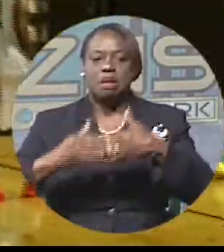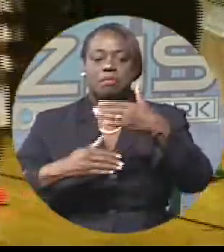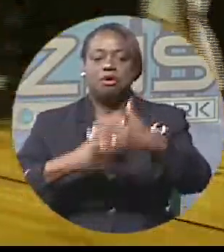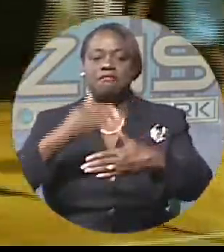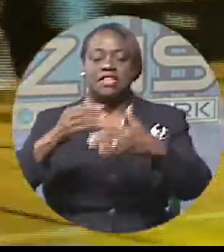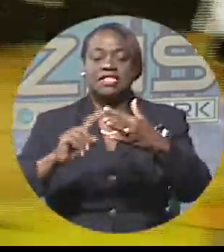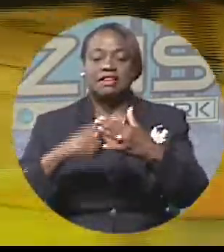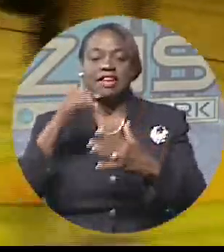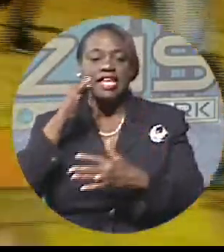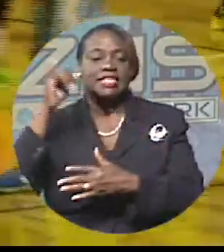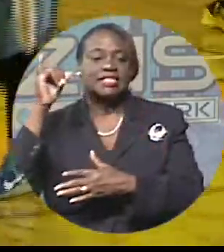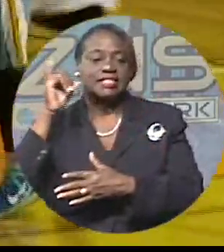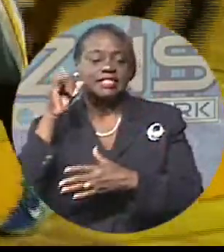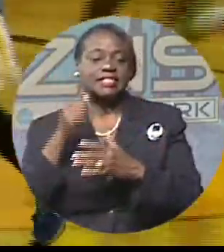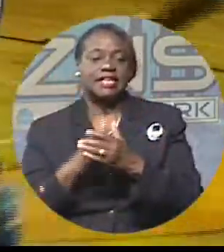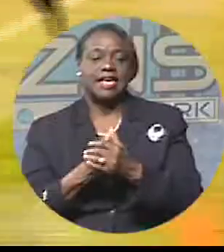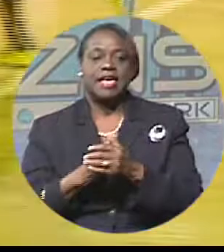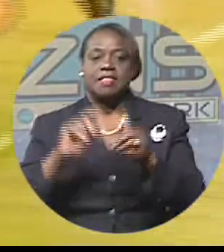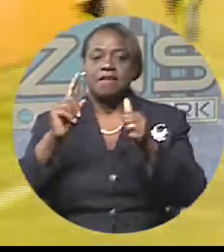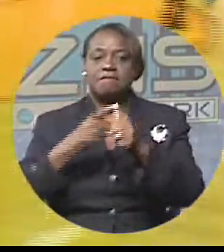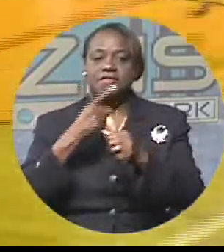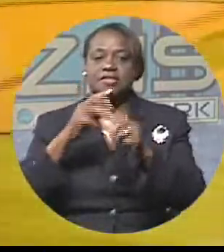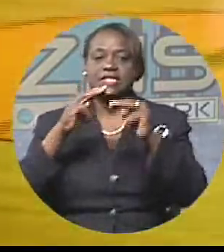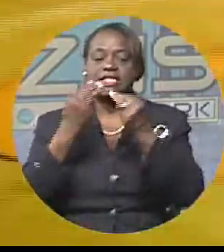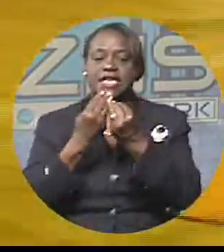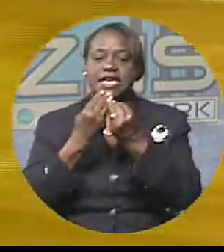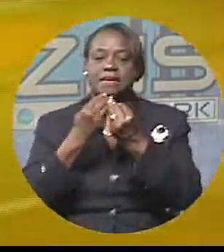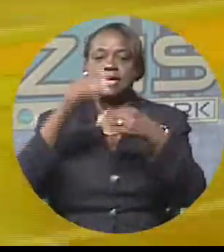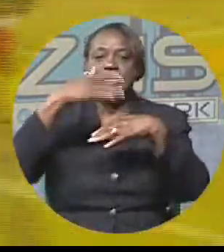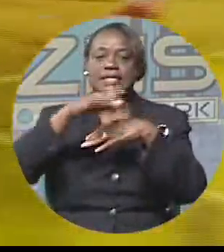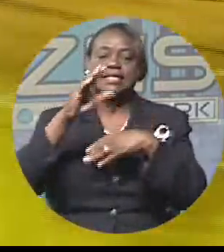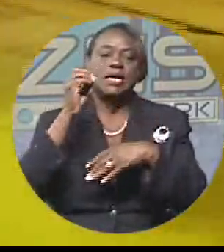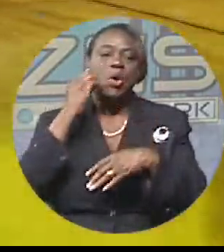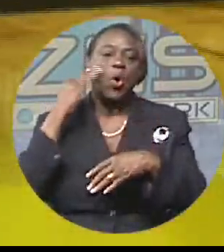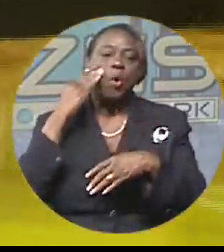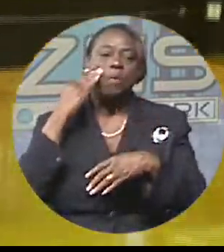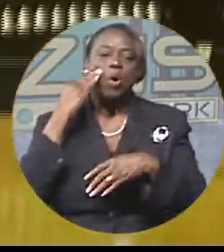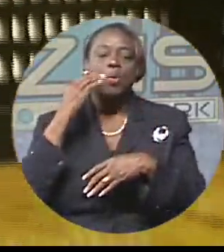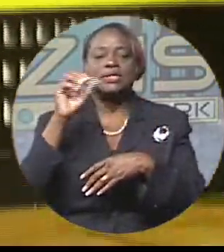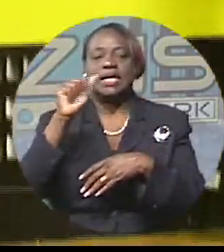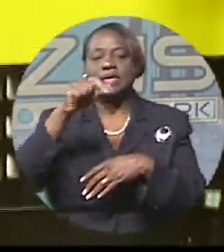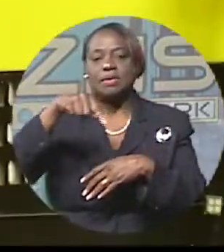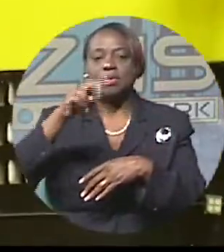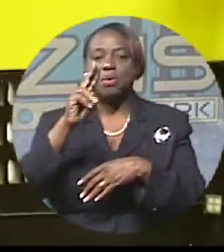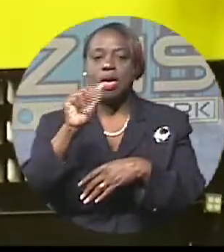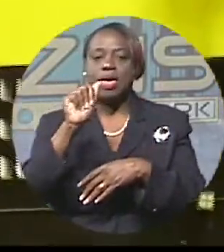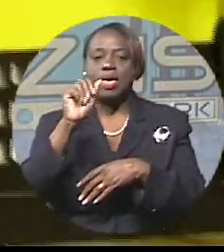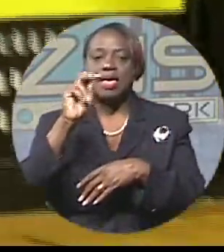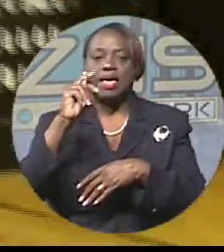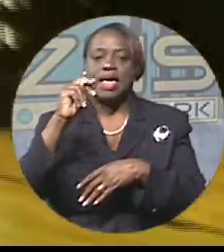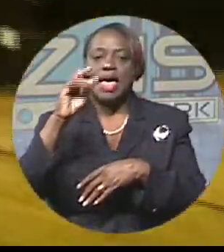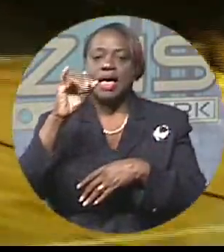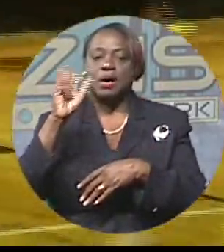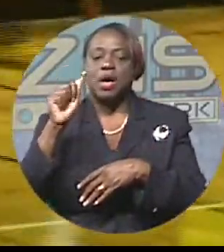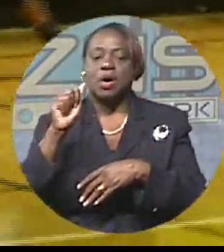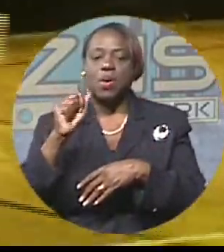at the Hugh Campbell tournament, and the first team sent packing was the Aquinas Aces. They fell to St. John's